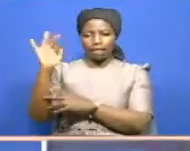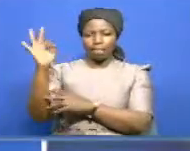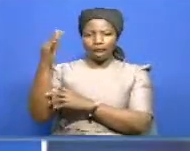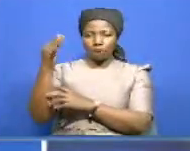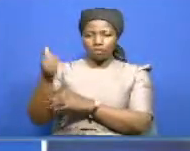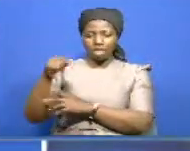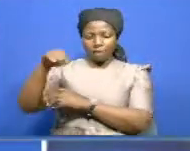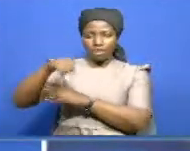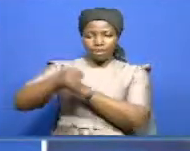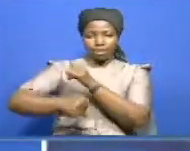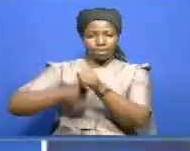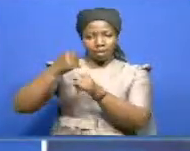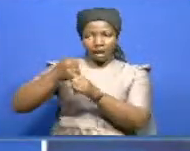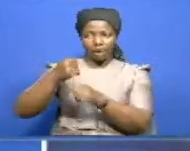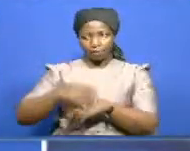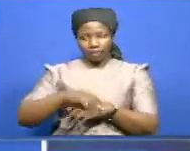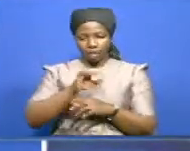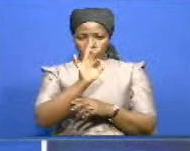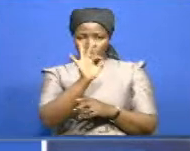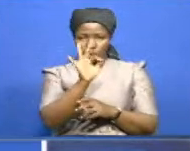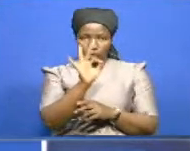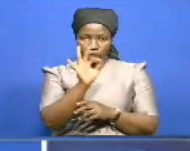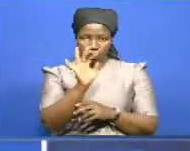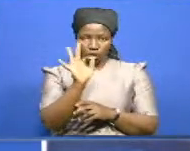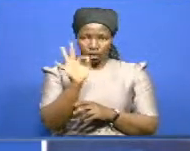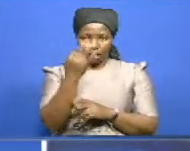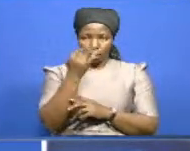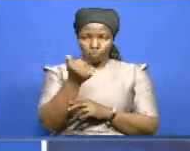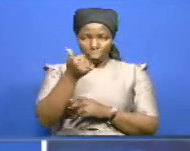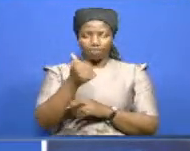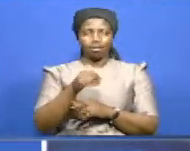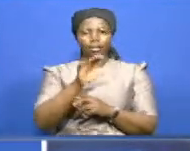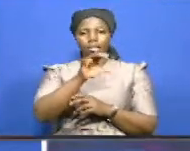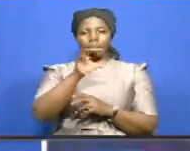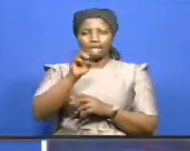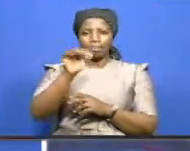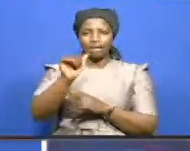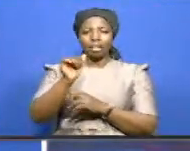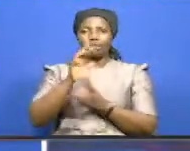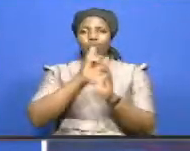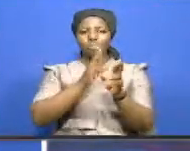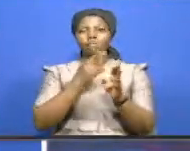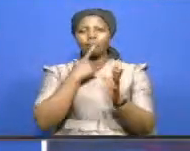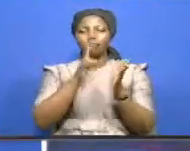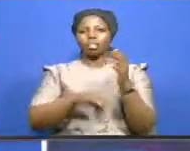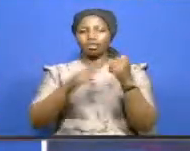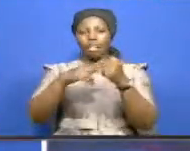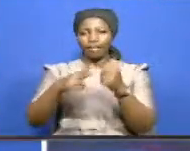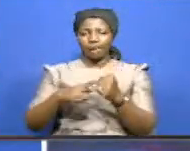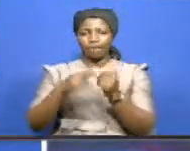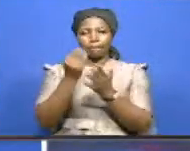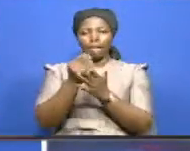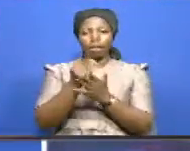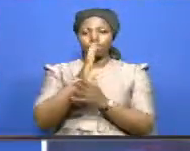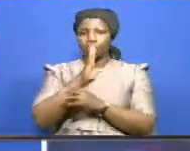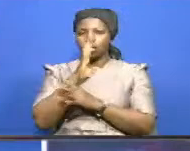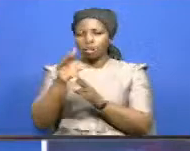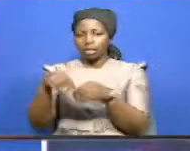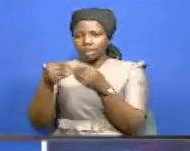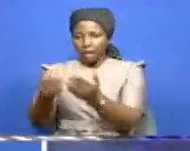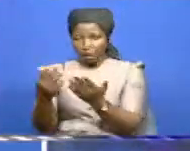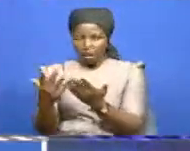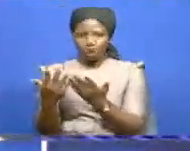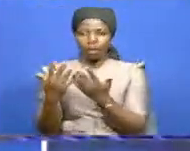year. According to Quarter 3 Capital Market Soundness Report, 7 treasury bonds were issued from July to September this